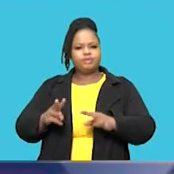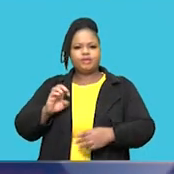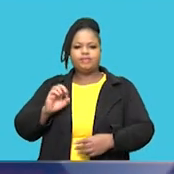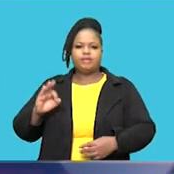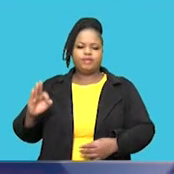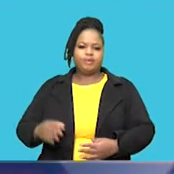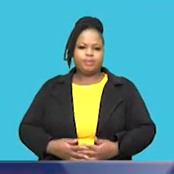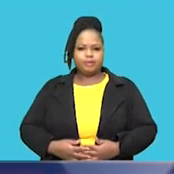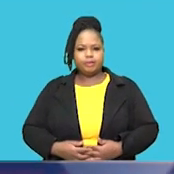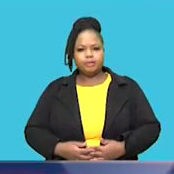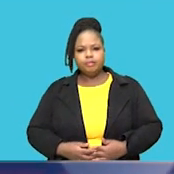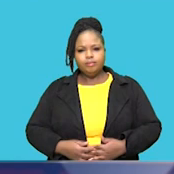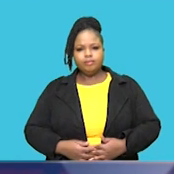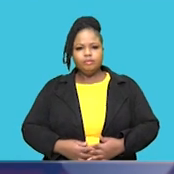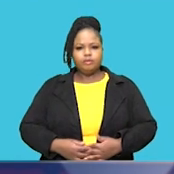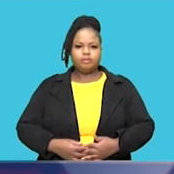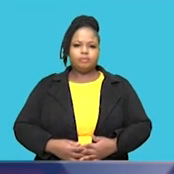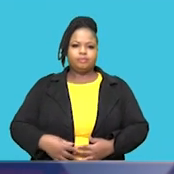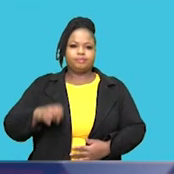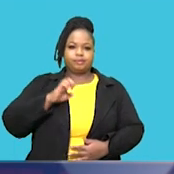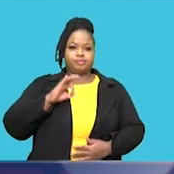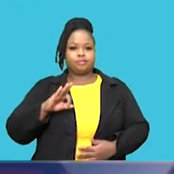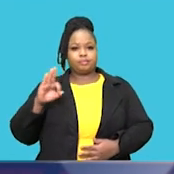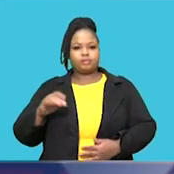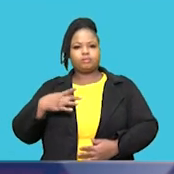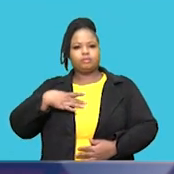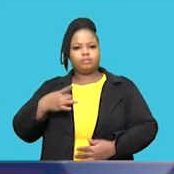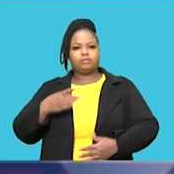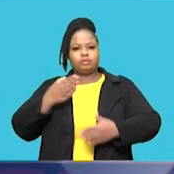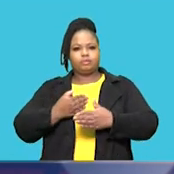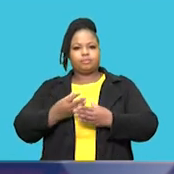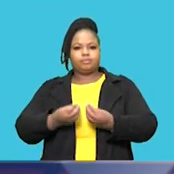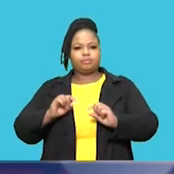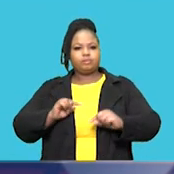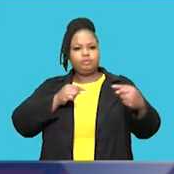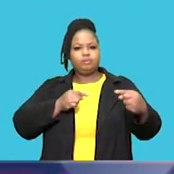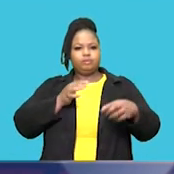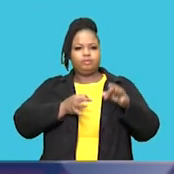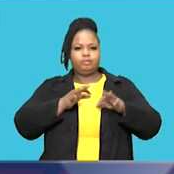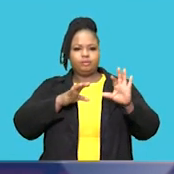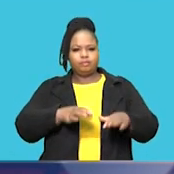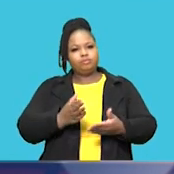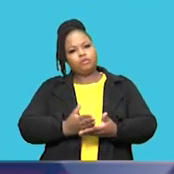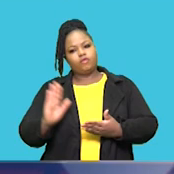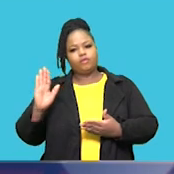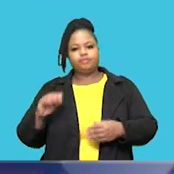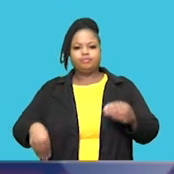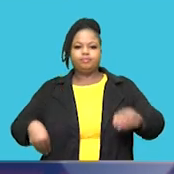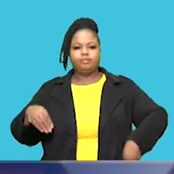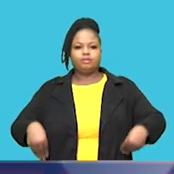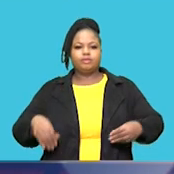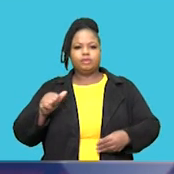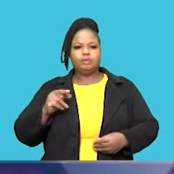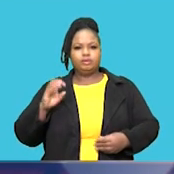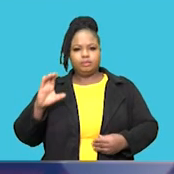EFF. The EFF would like to work with opposition parties to remove the corrupt ANC from